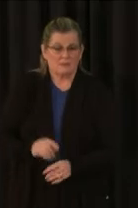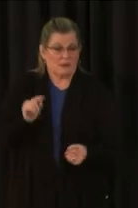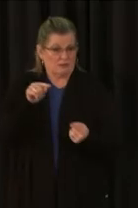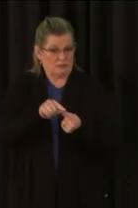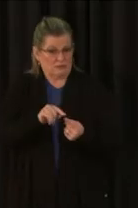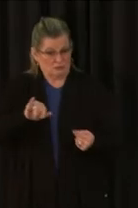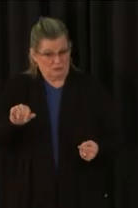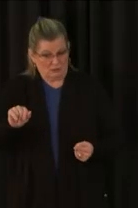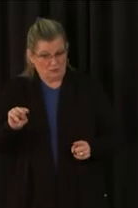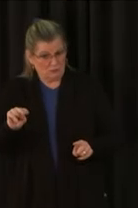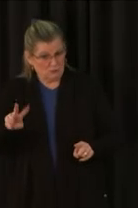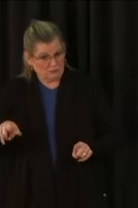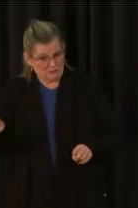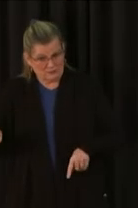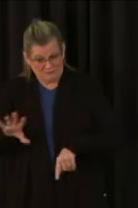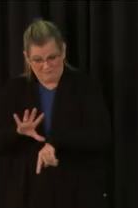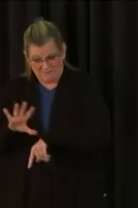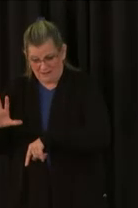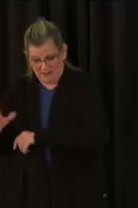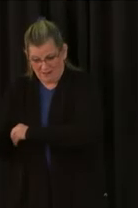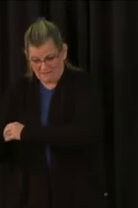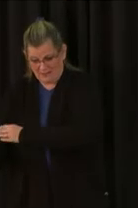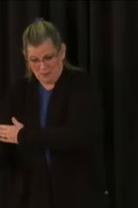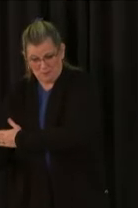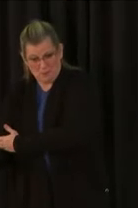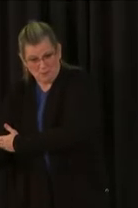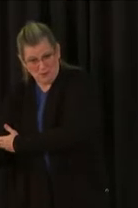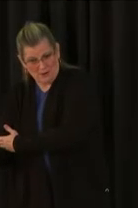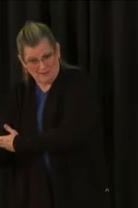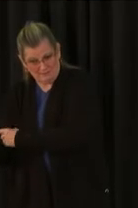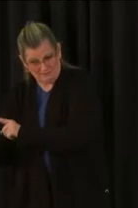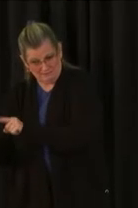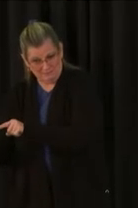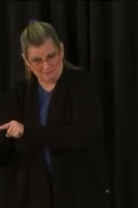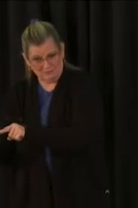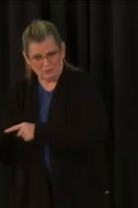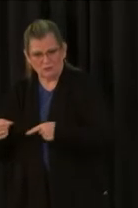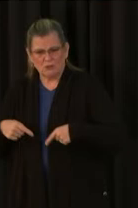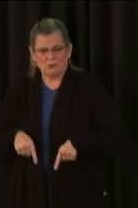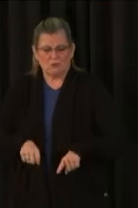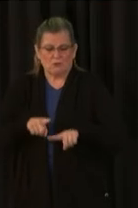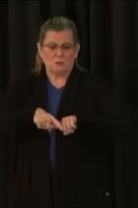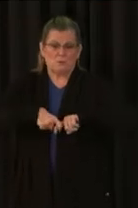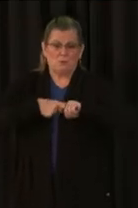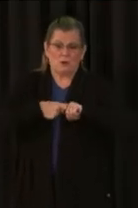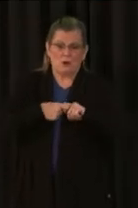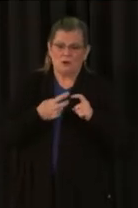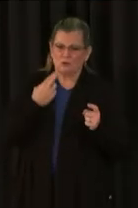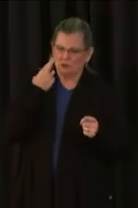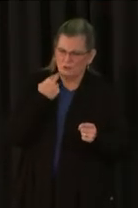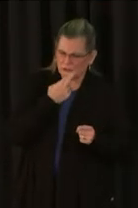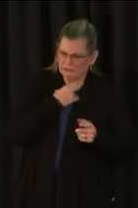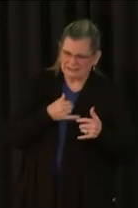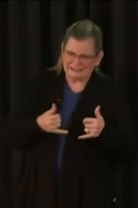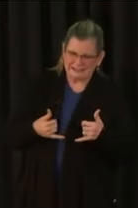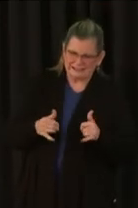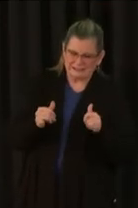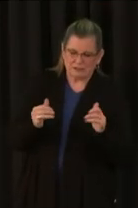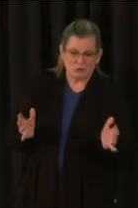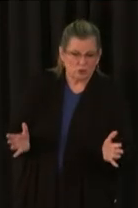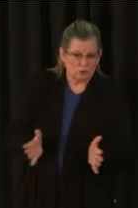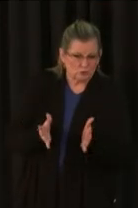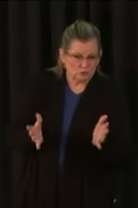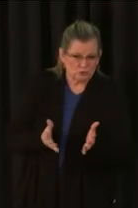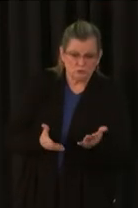January 22nd at 5 a.m. Sorry about that. During the pause, restaurants are still encouraged